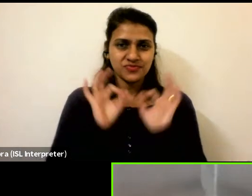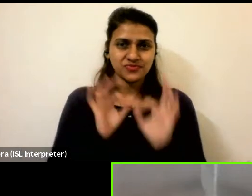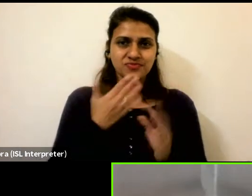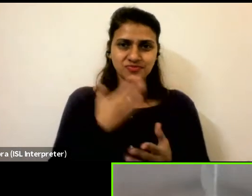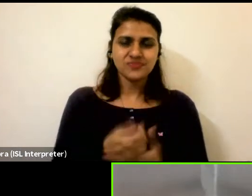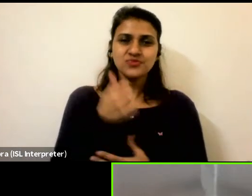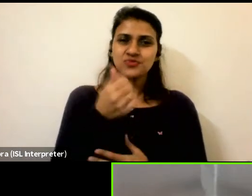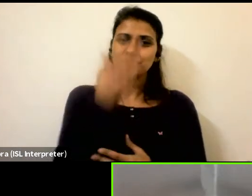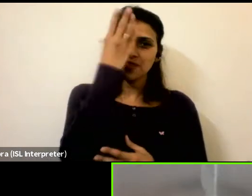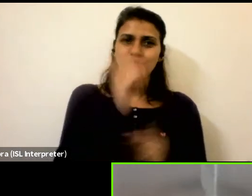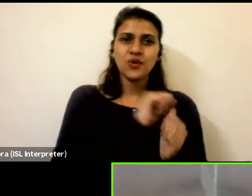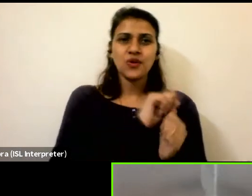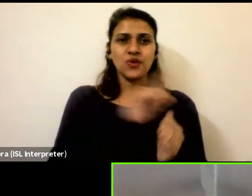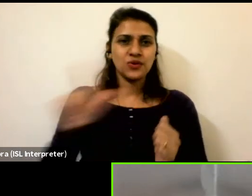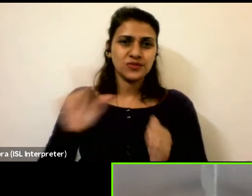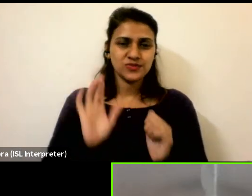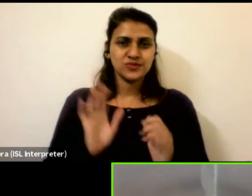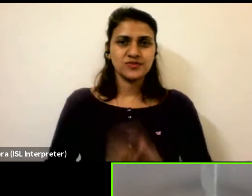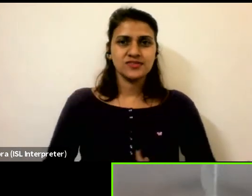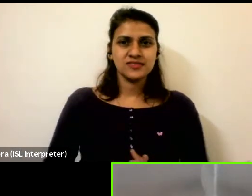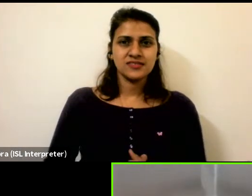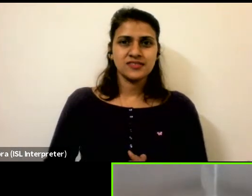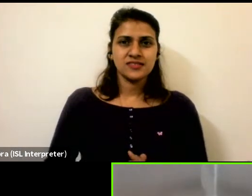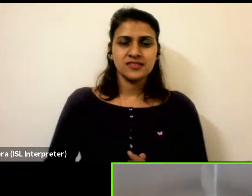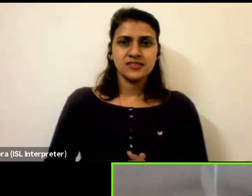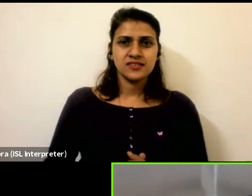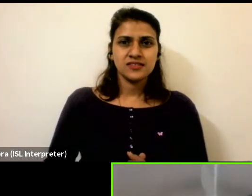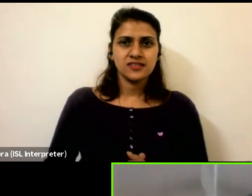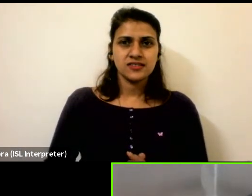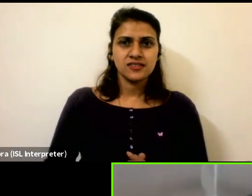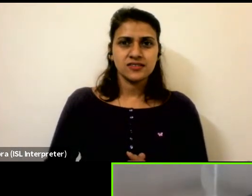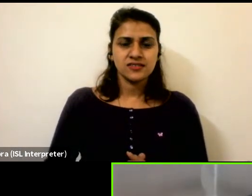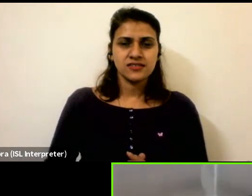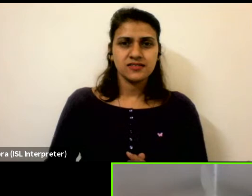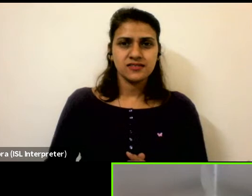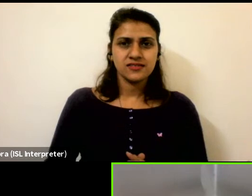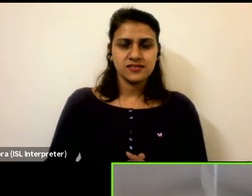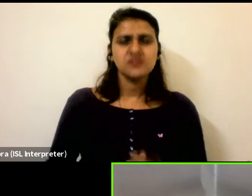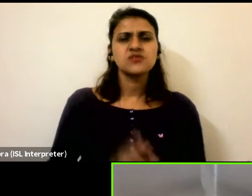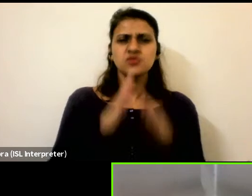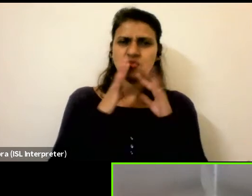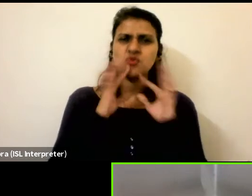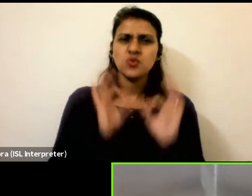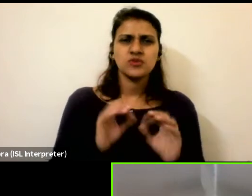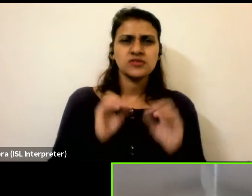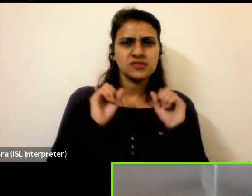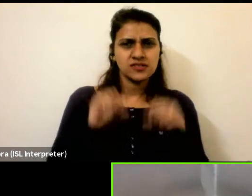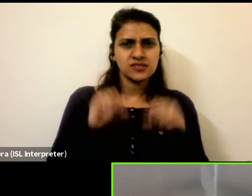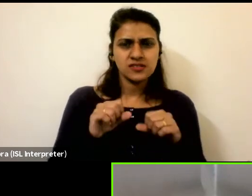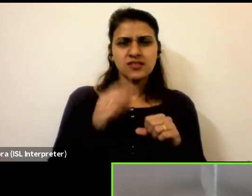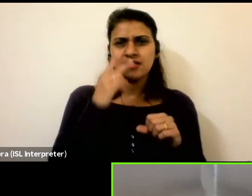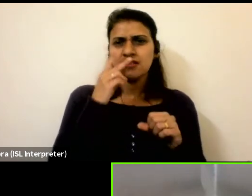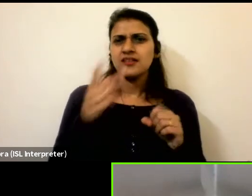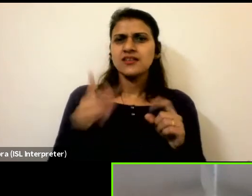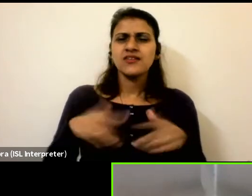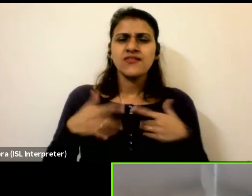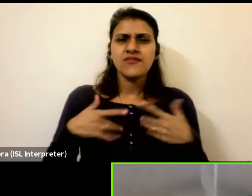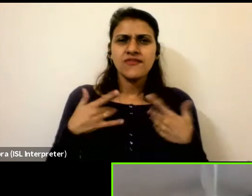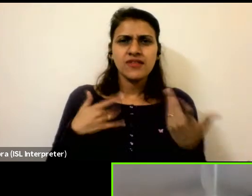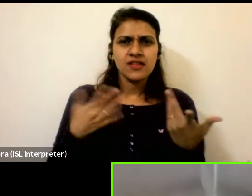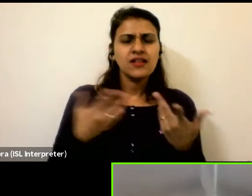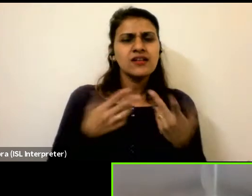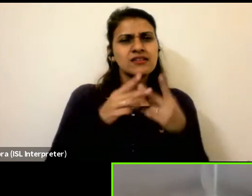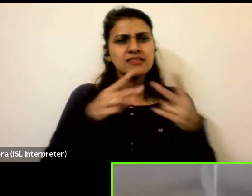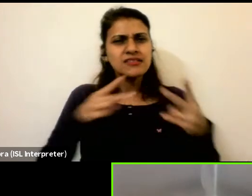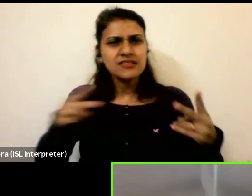And, glass ceilings, it's true that there are glass ceilings of all